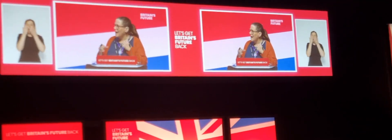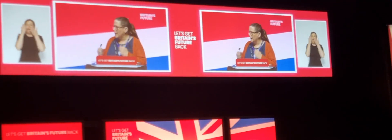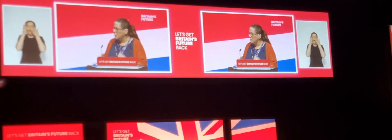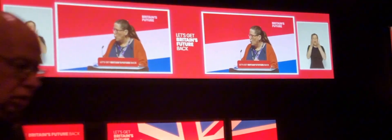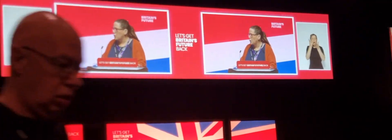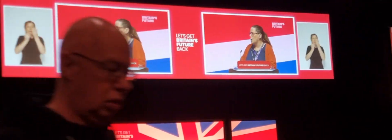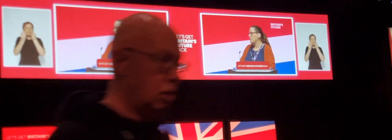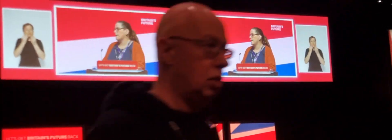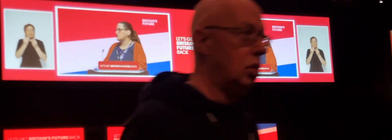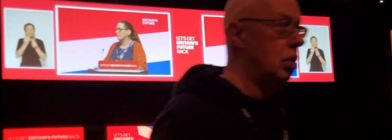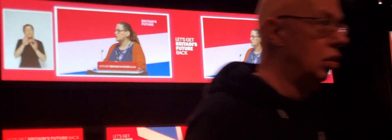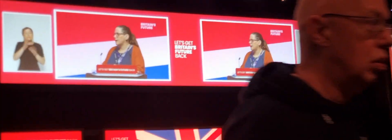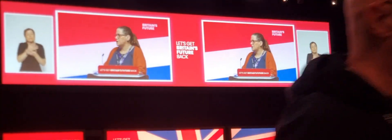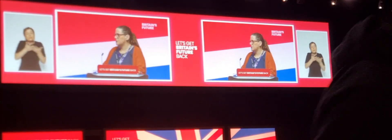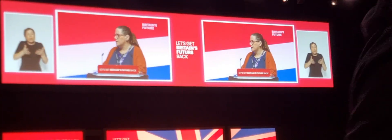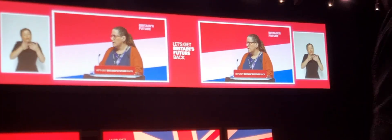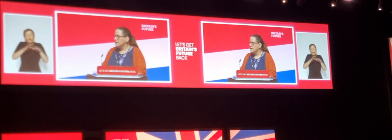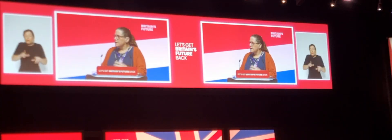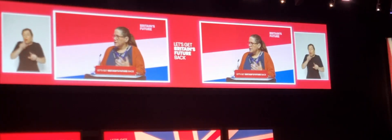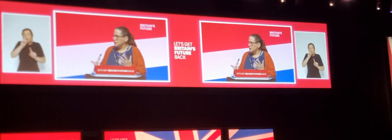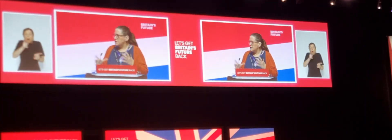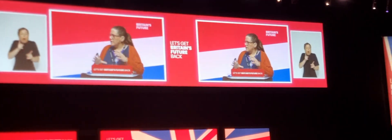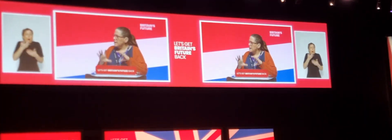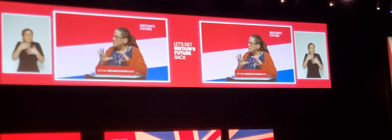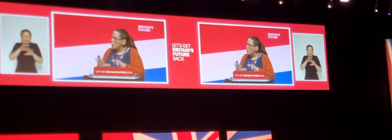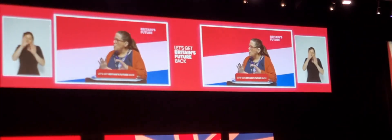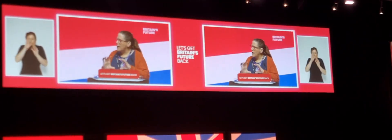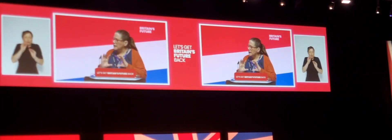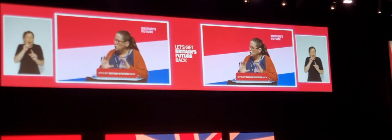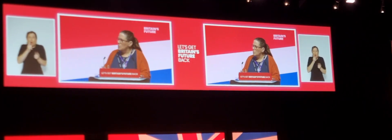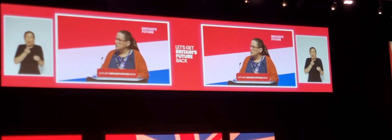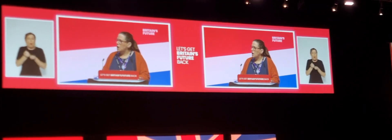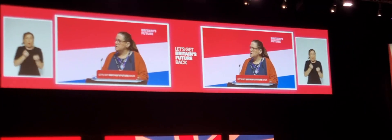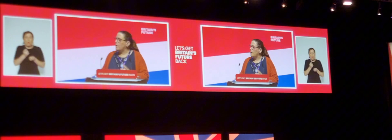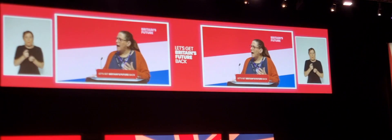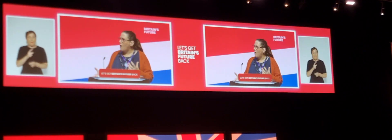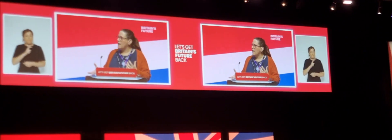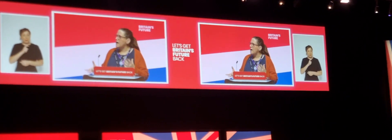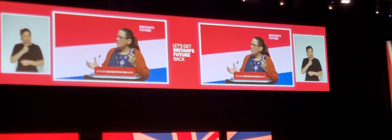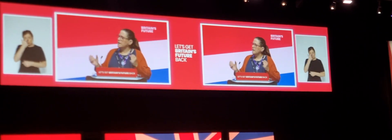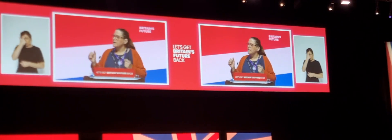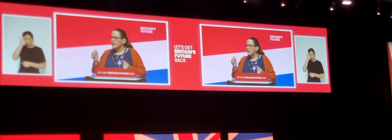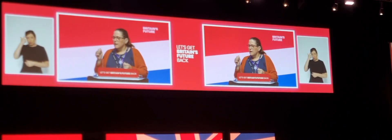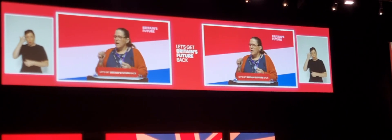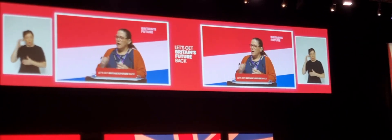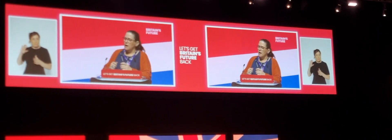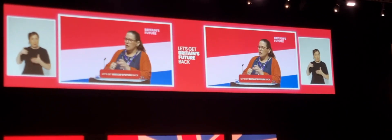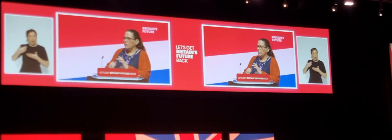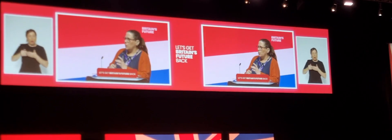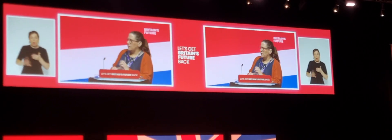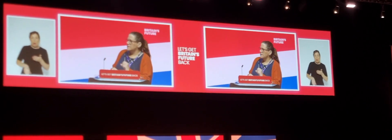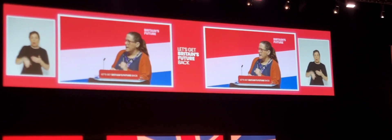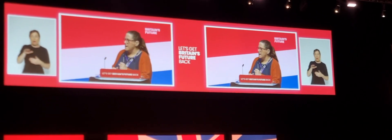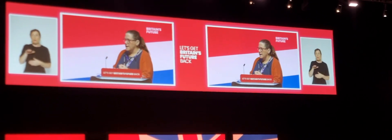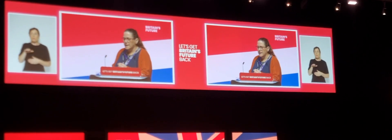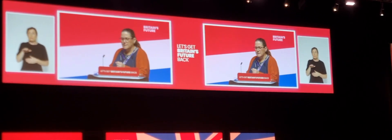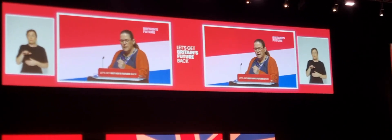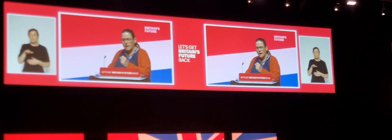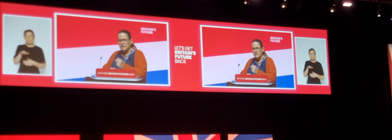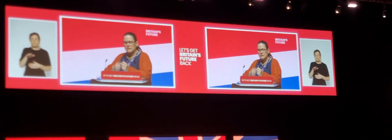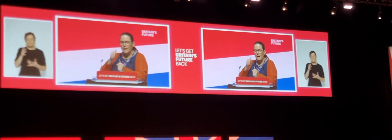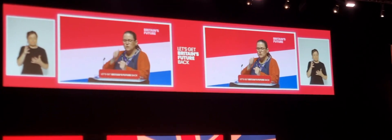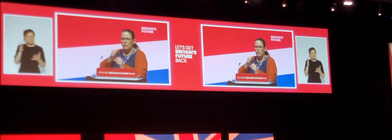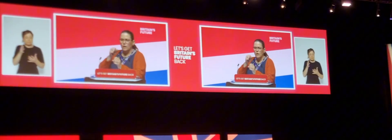children cannot cope with mainstream education. They're so badly traumatised by how they have been. The saying